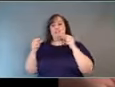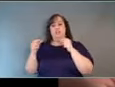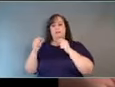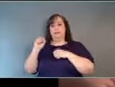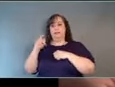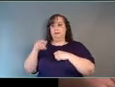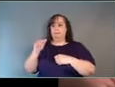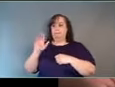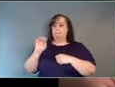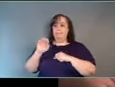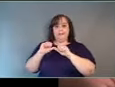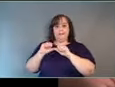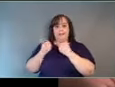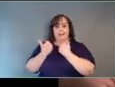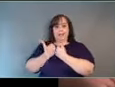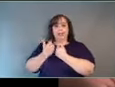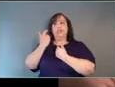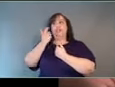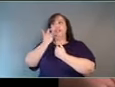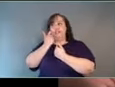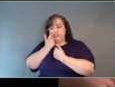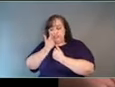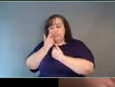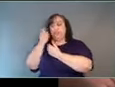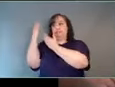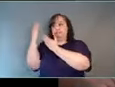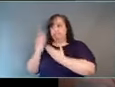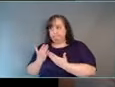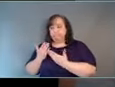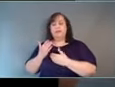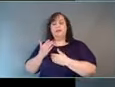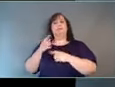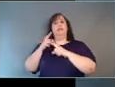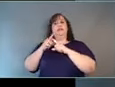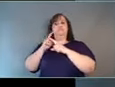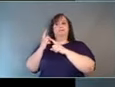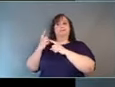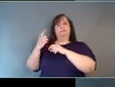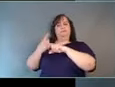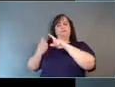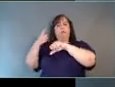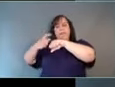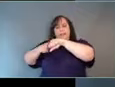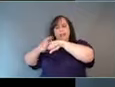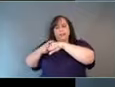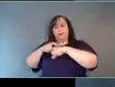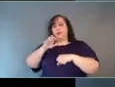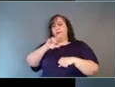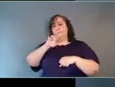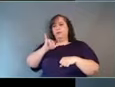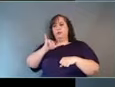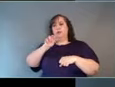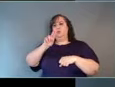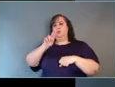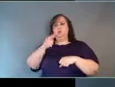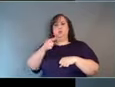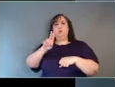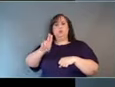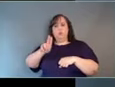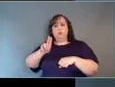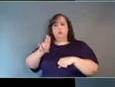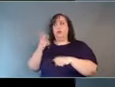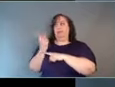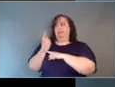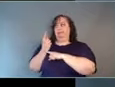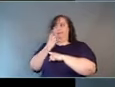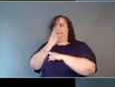from asteroid Ryugu last December. So JAXA is sharing part of the sample of Ryugu with NASA, and our